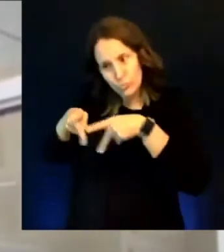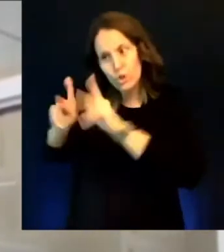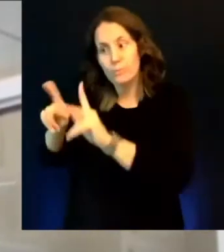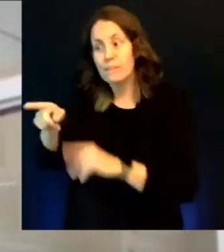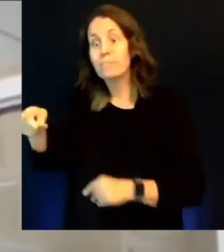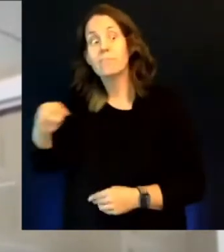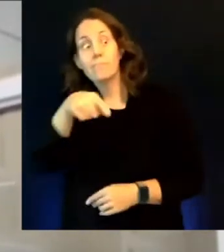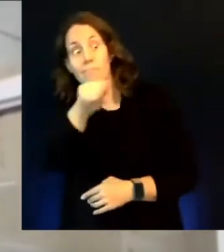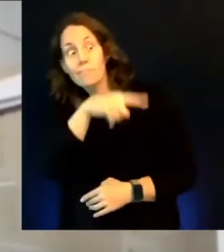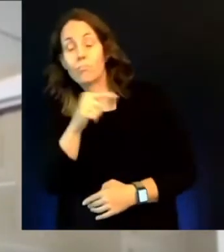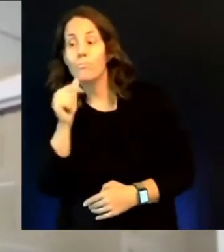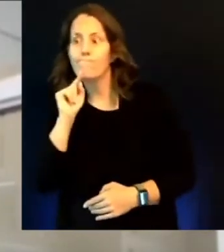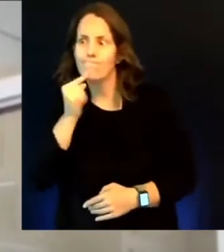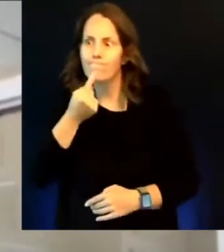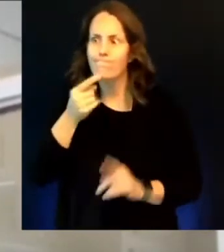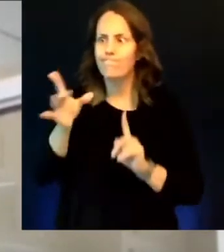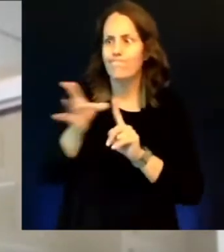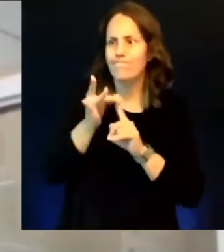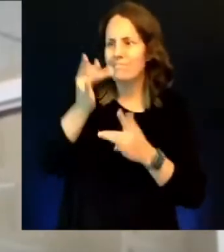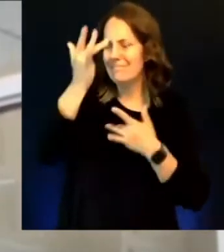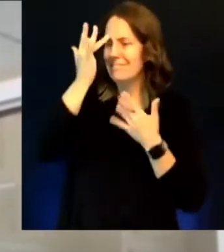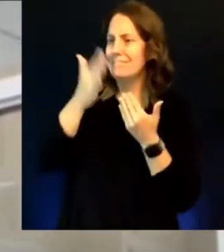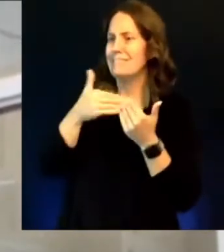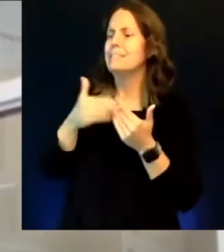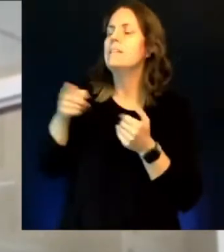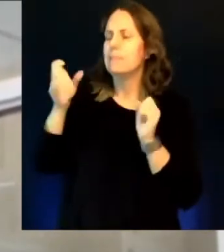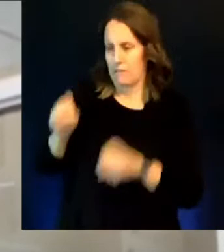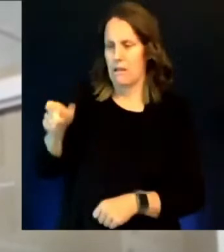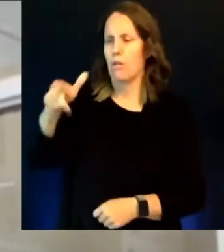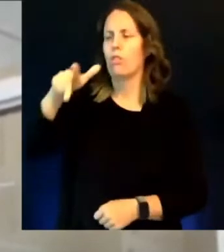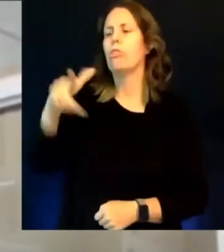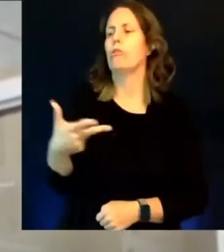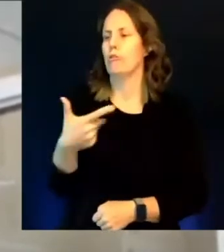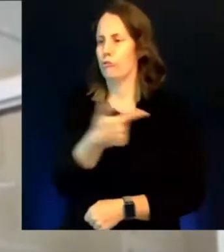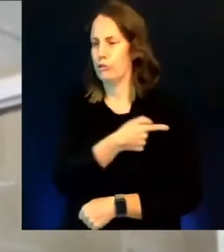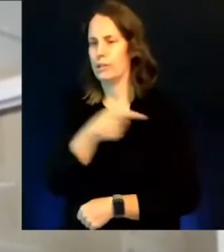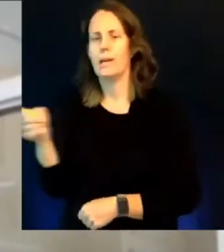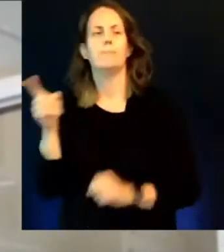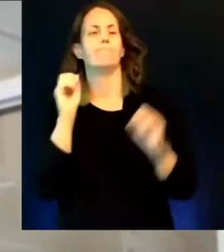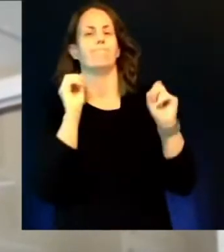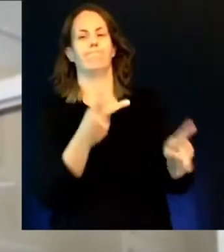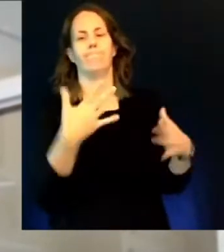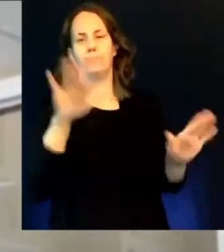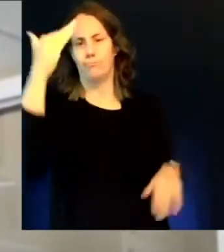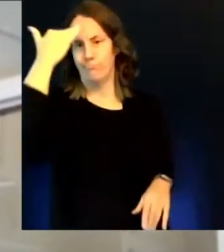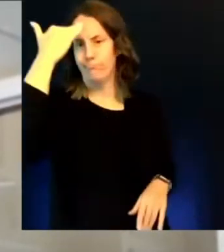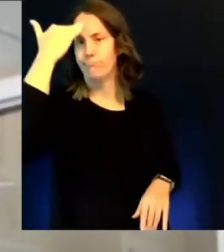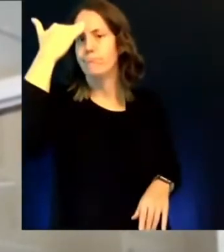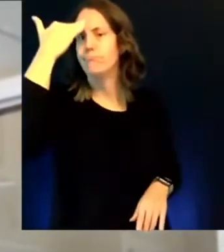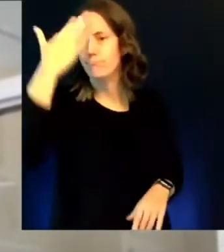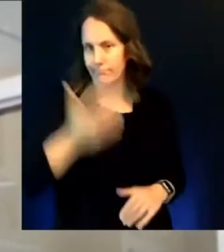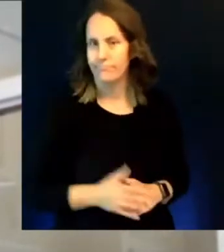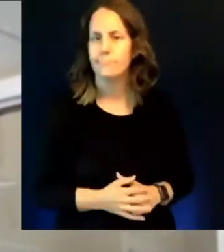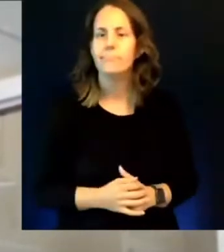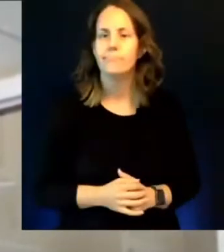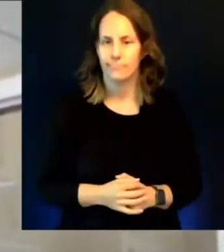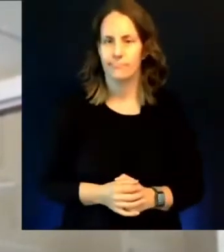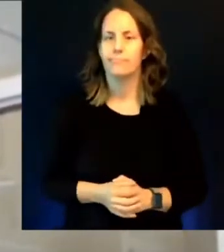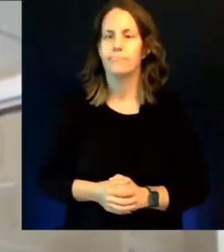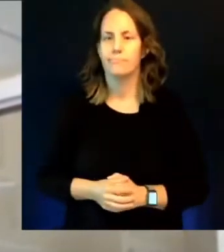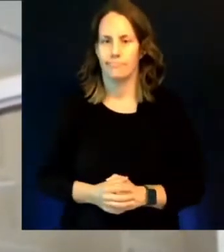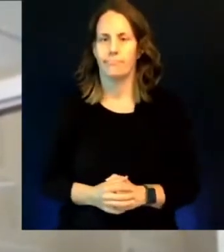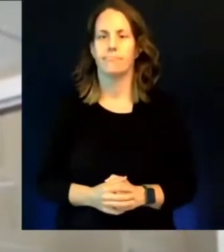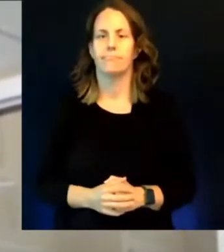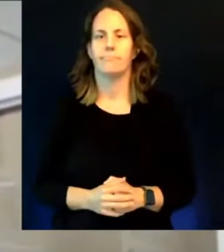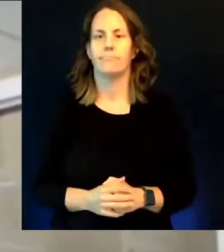doses. They sign a consent form, they look them up in the registry, they recommend the dose and give the same product. If someone got